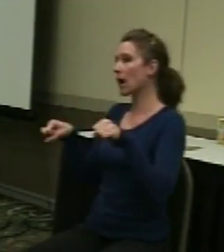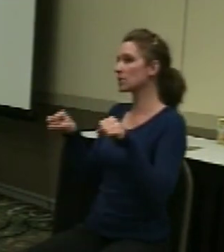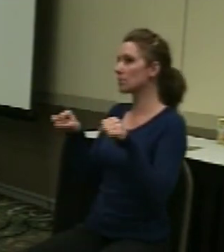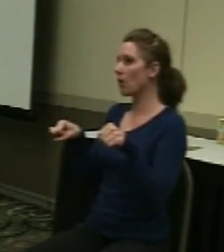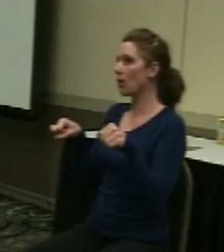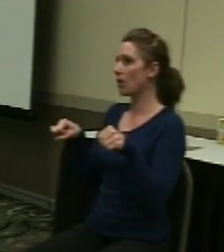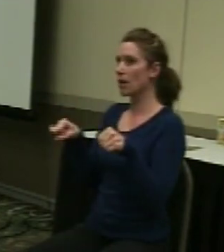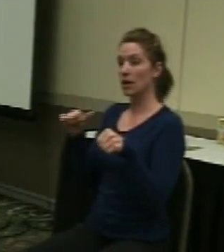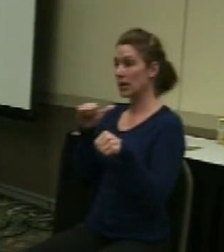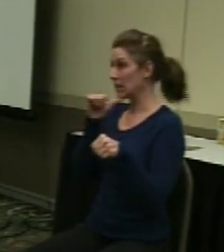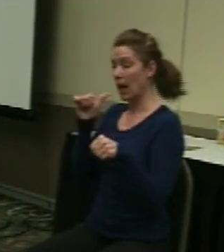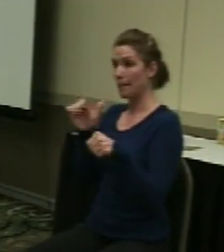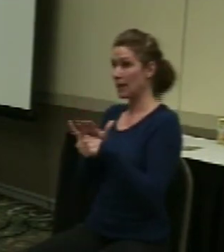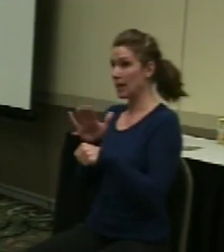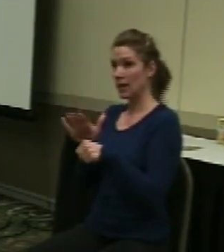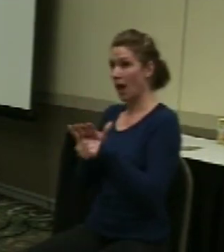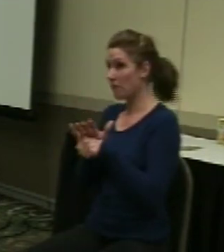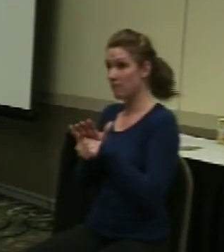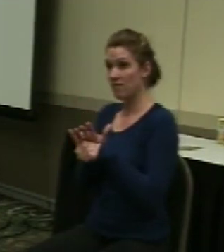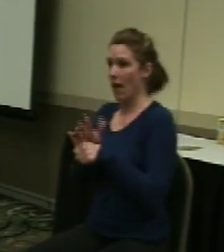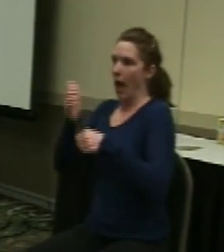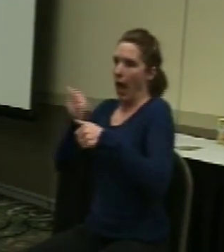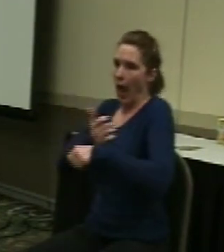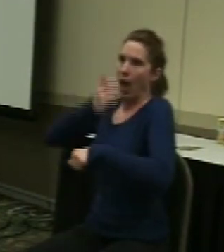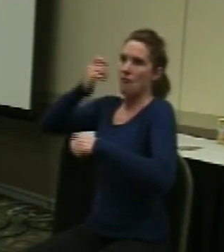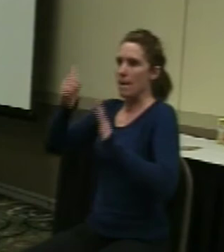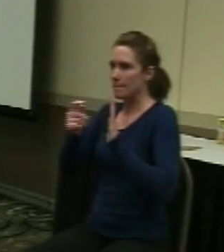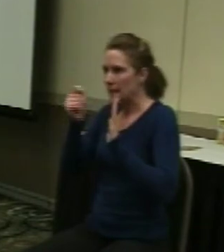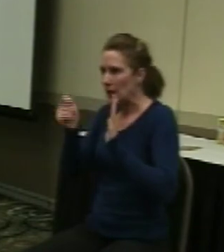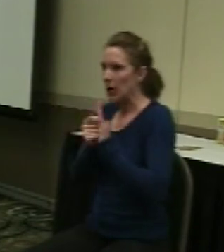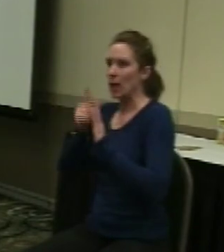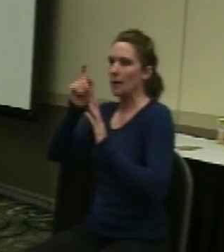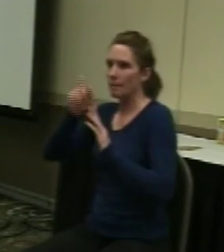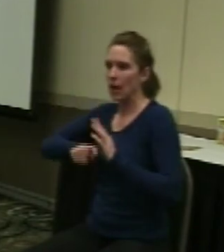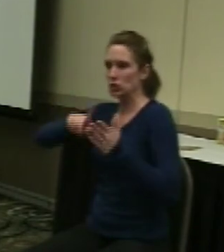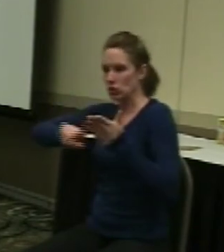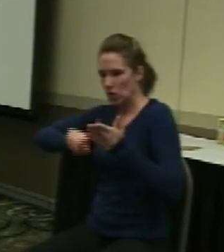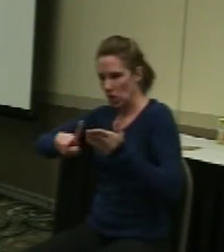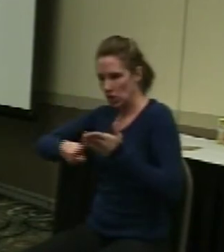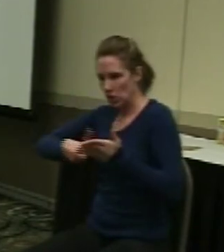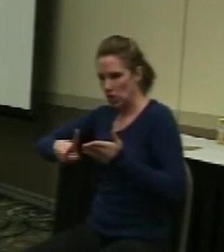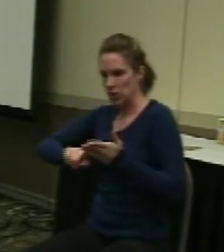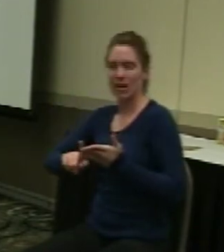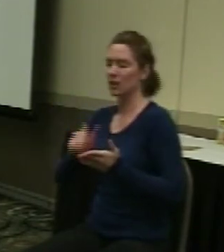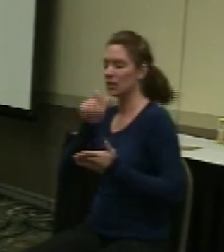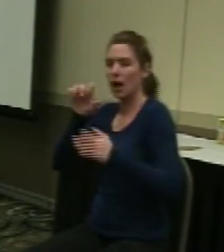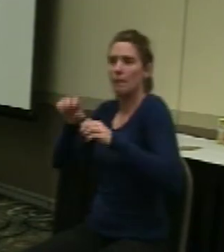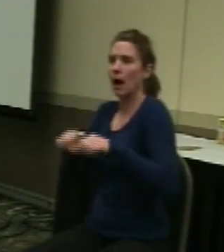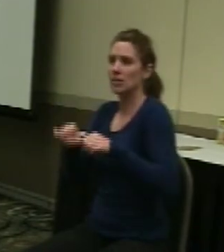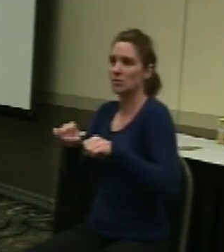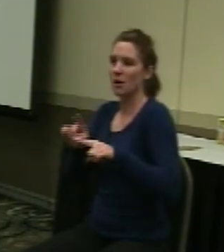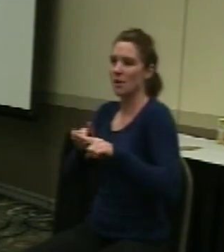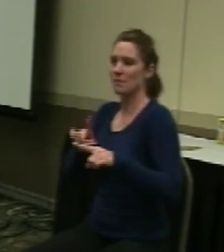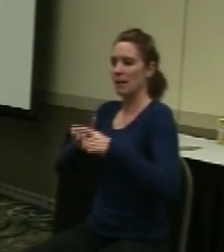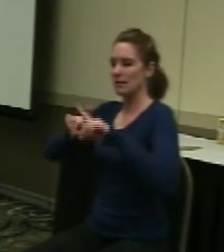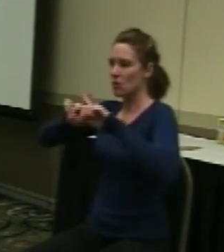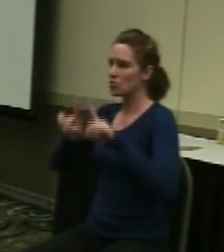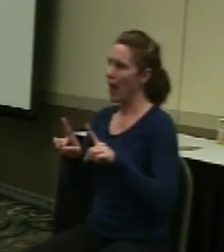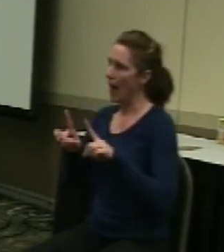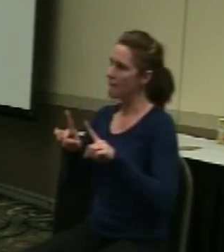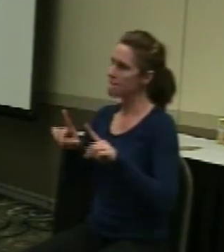it won't be enough to check him every period. He may have to break up the class period into half and then let him out